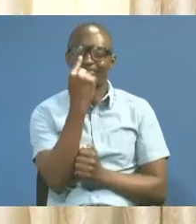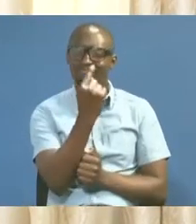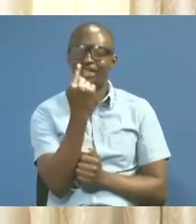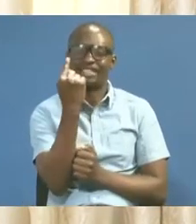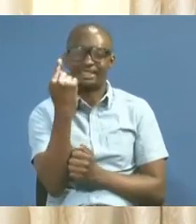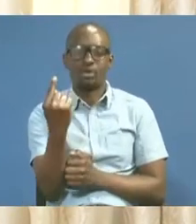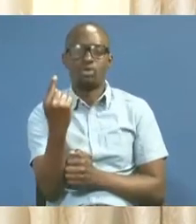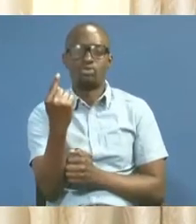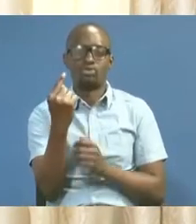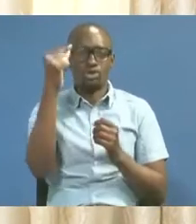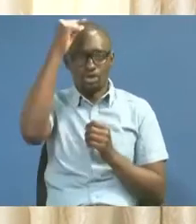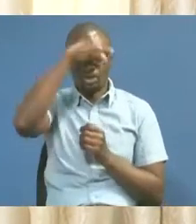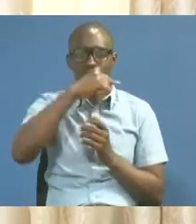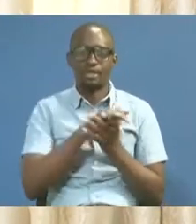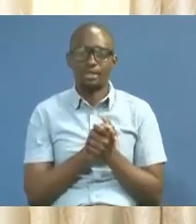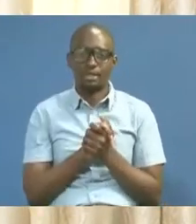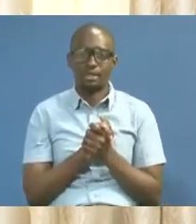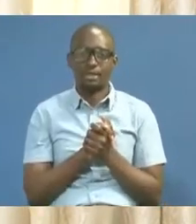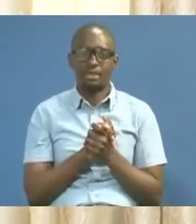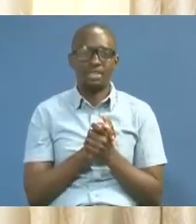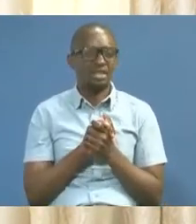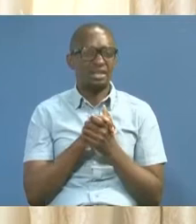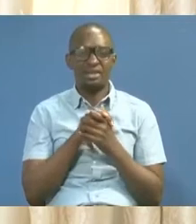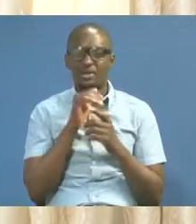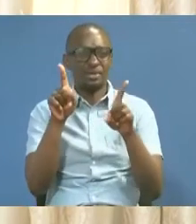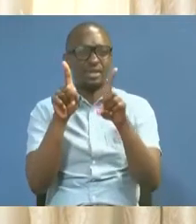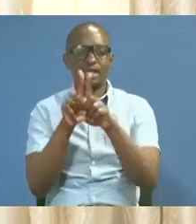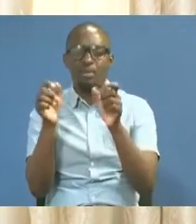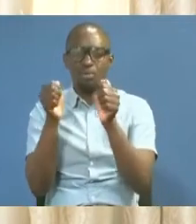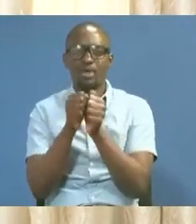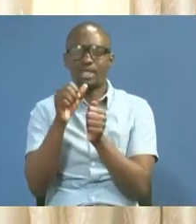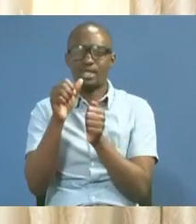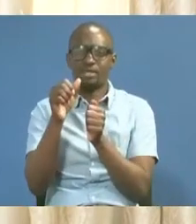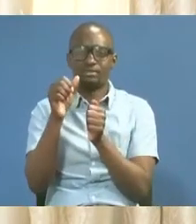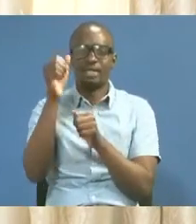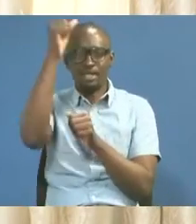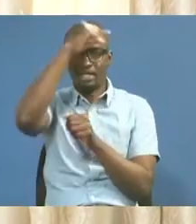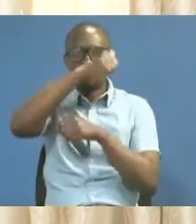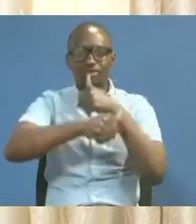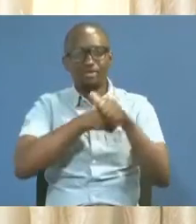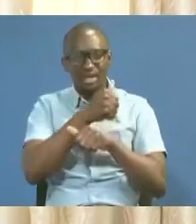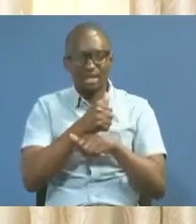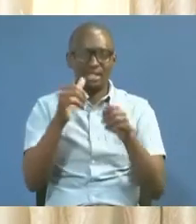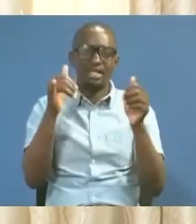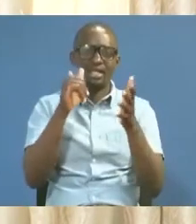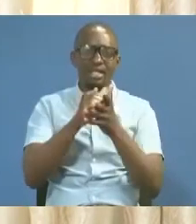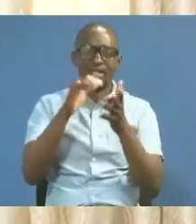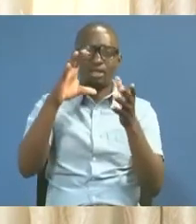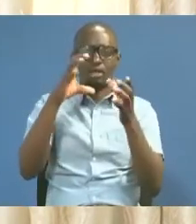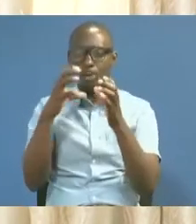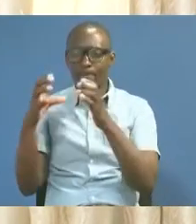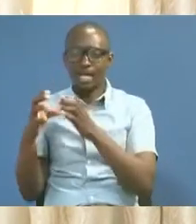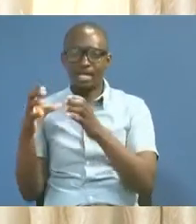Unlike the Bachelor of Arts, which I had said earlier, that can combine subjects like history and